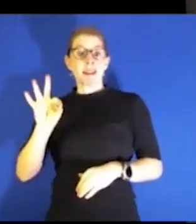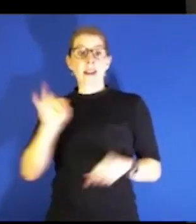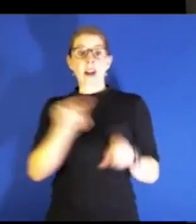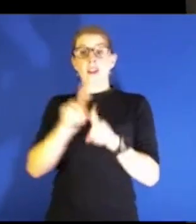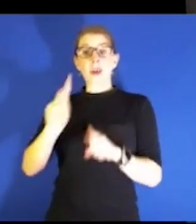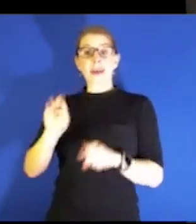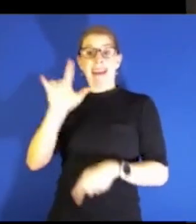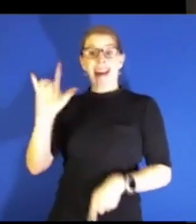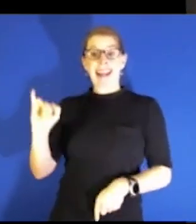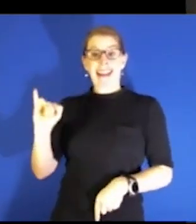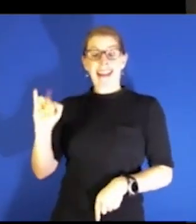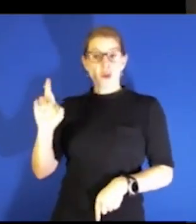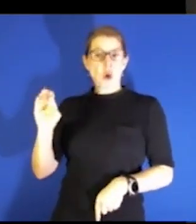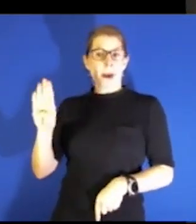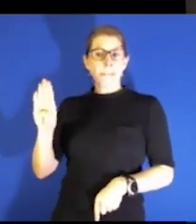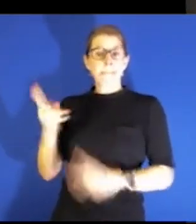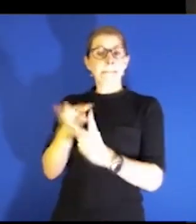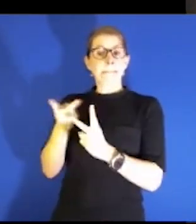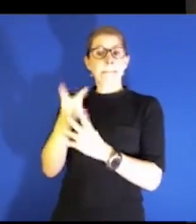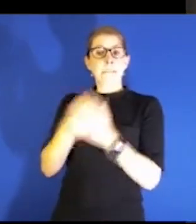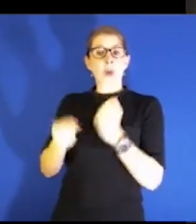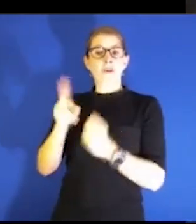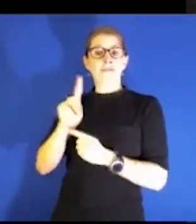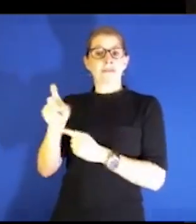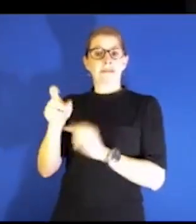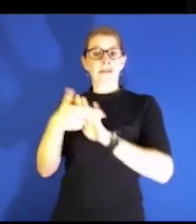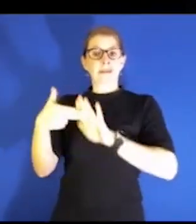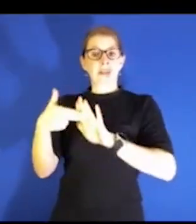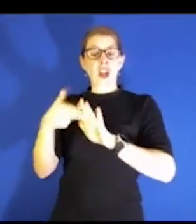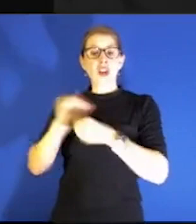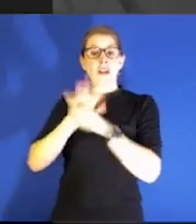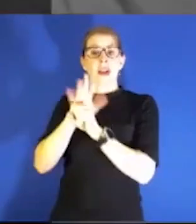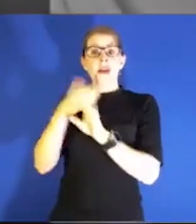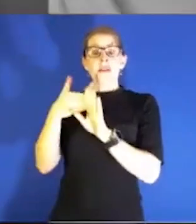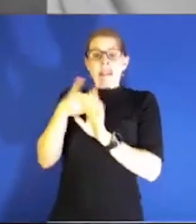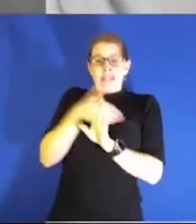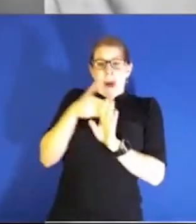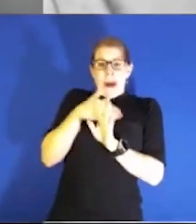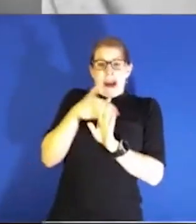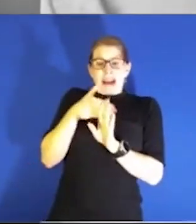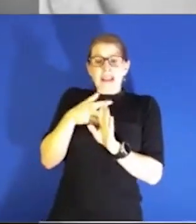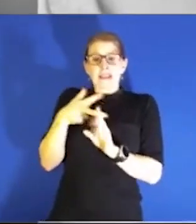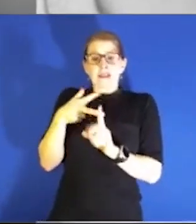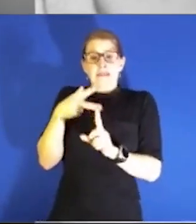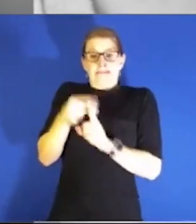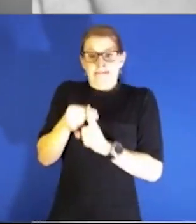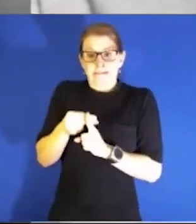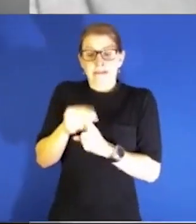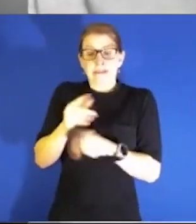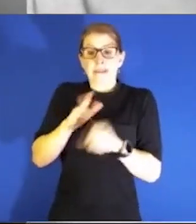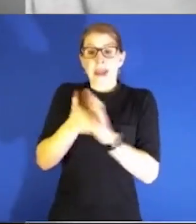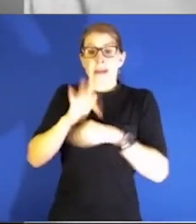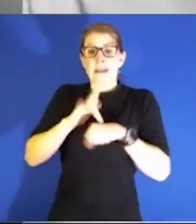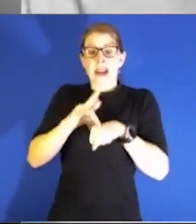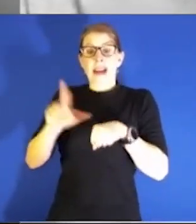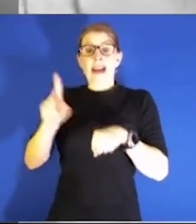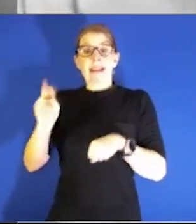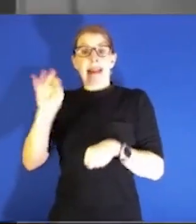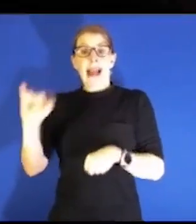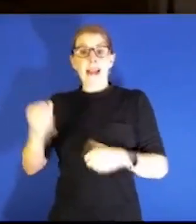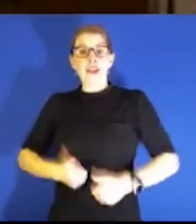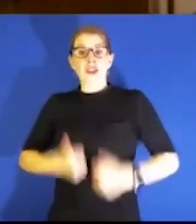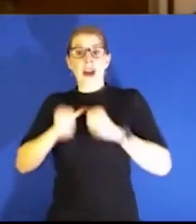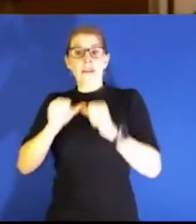was diagnosed with COVID shortly before the vaccine became available. Kelli survived. Rob did not. I